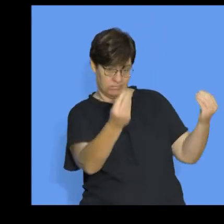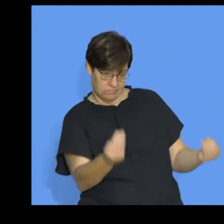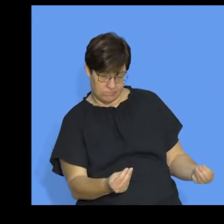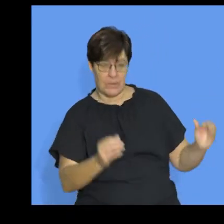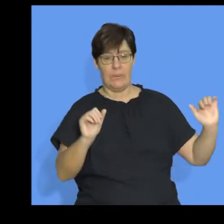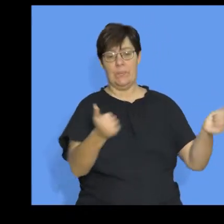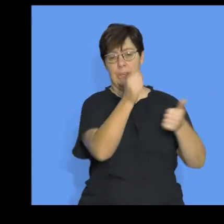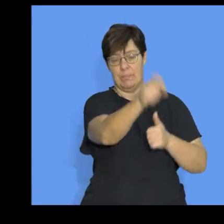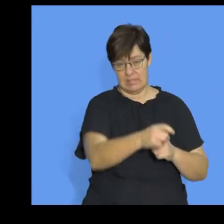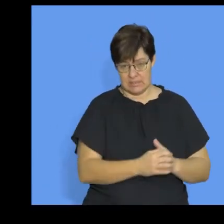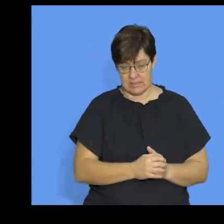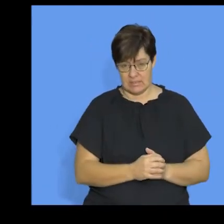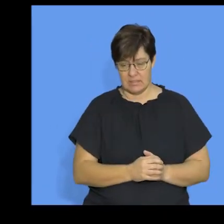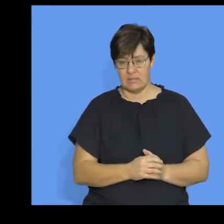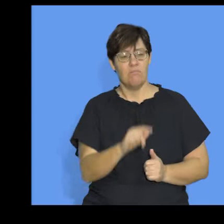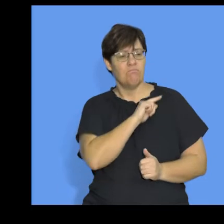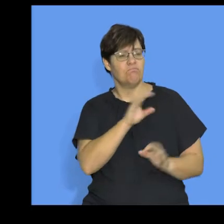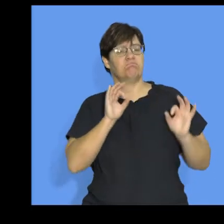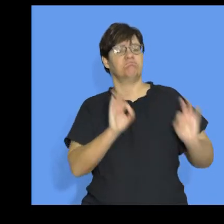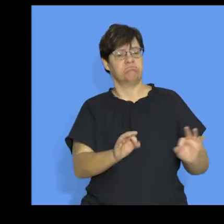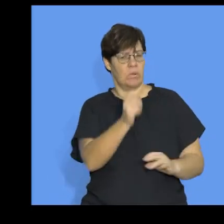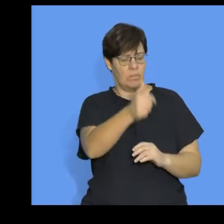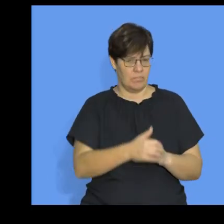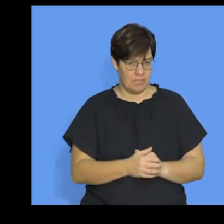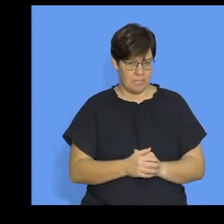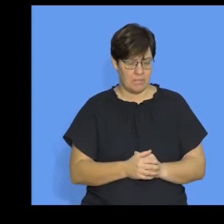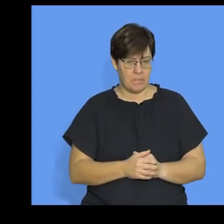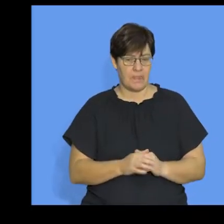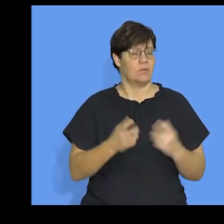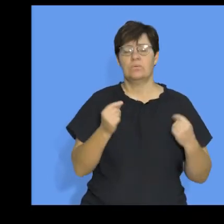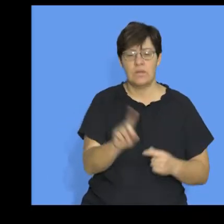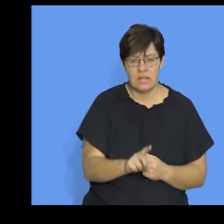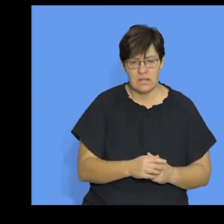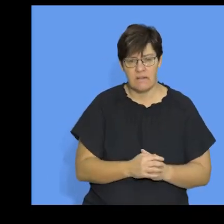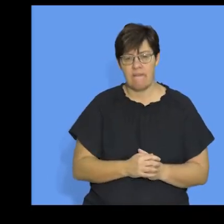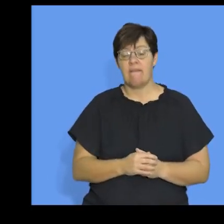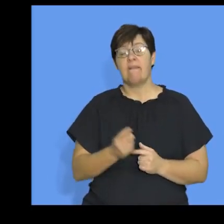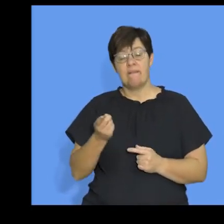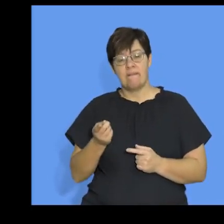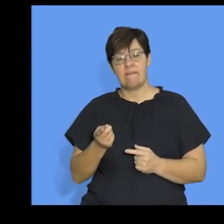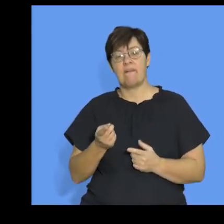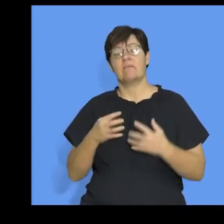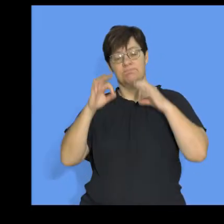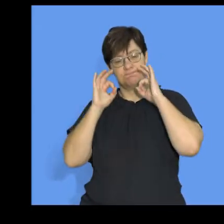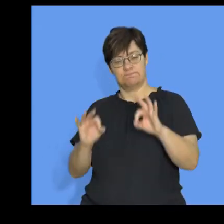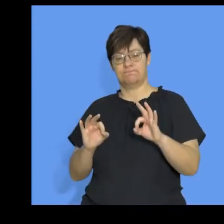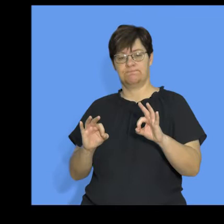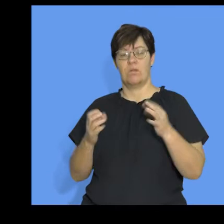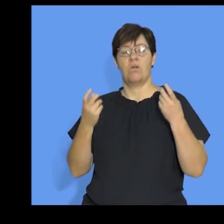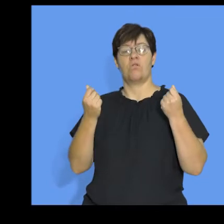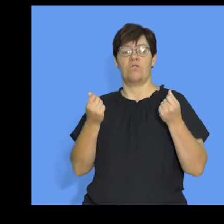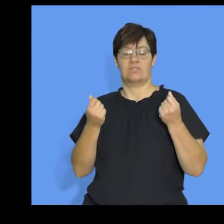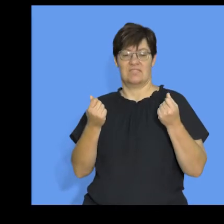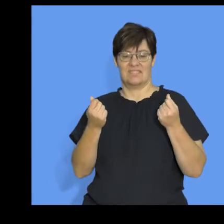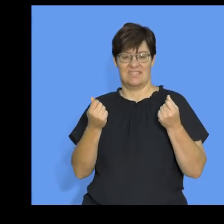the costing has to be done to perfection almost. In order to do what? In order to arrive at the correct cost